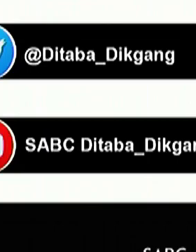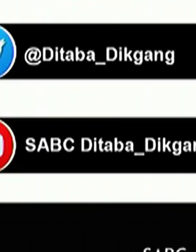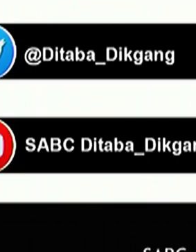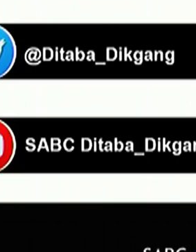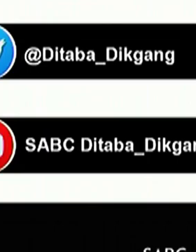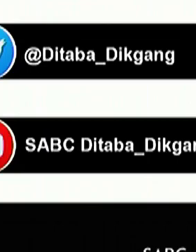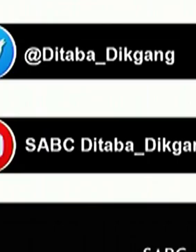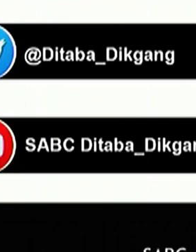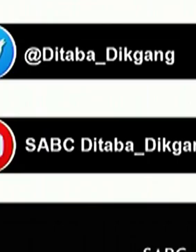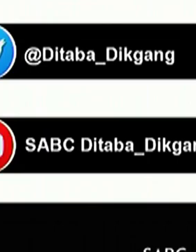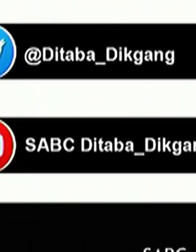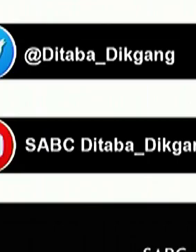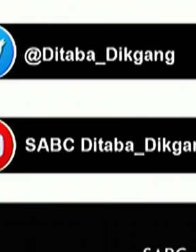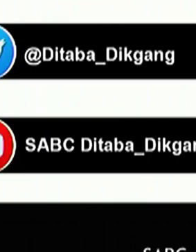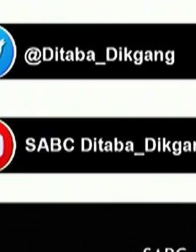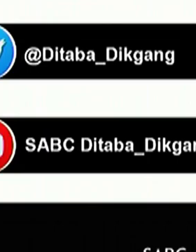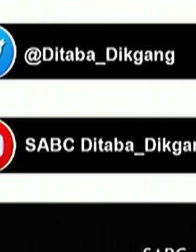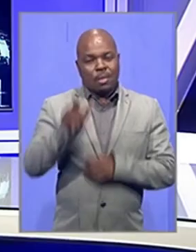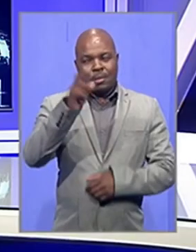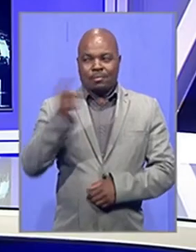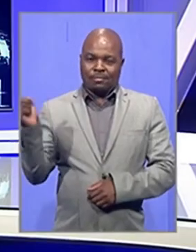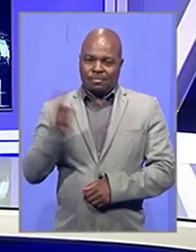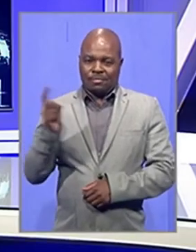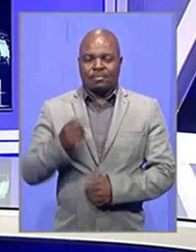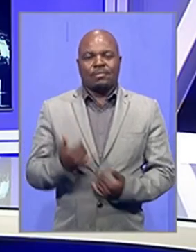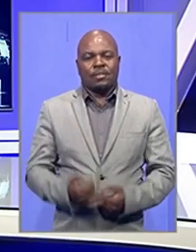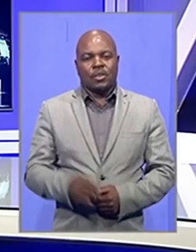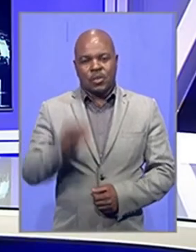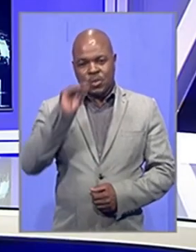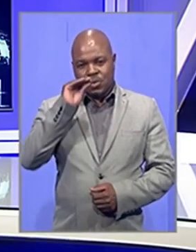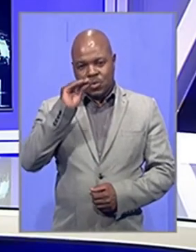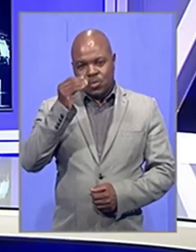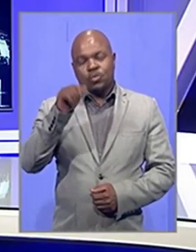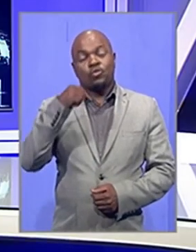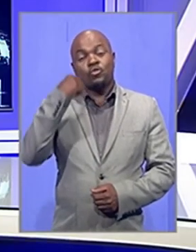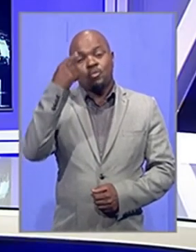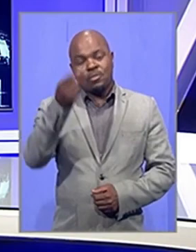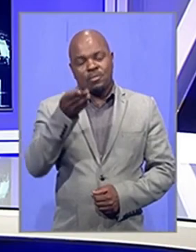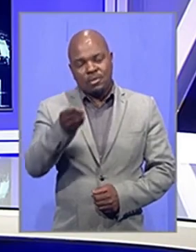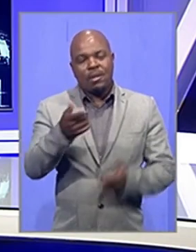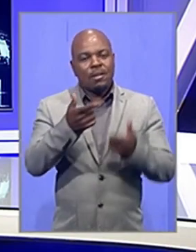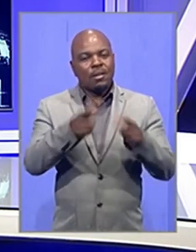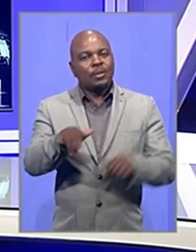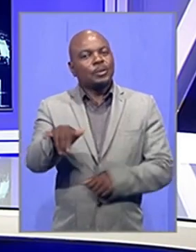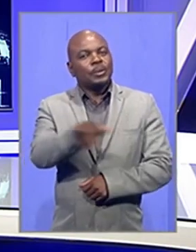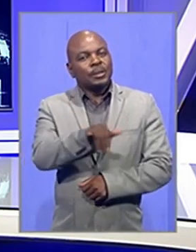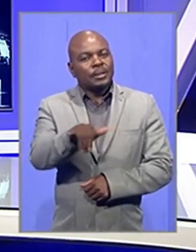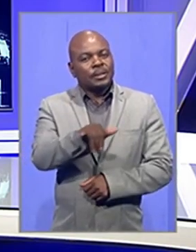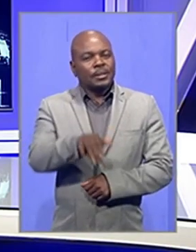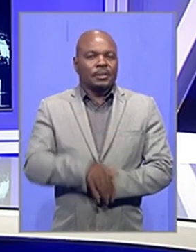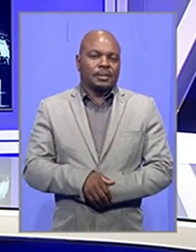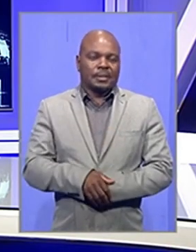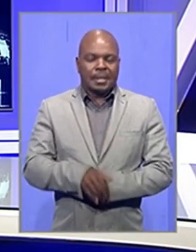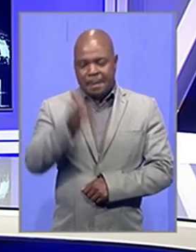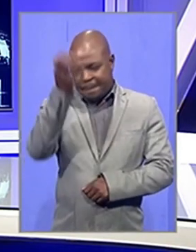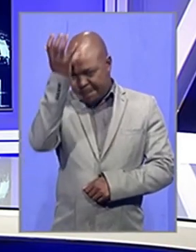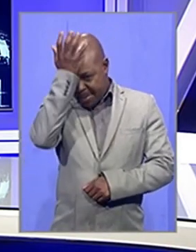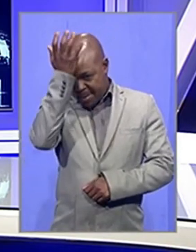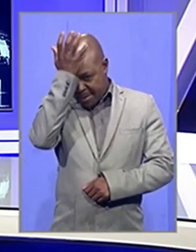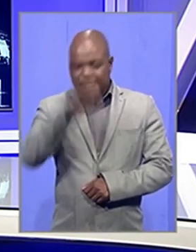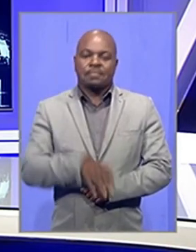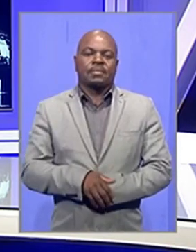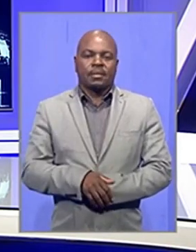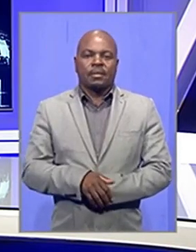ditaba_dikgang_. Jaanong re sutelela ba maemo a bosa. Dikgang tse di latelang ka moso ke tsa badirammogo ka nna ka loleme lwa